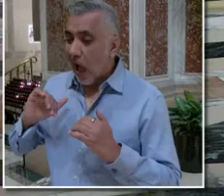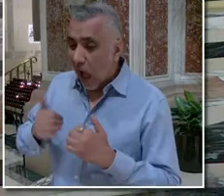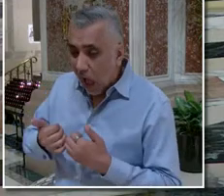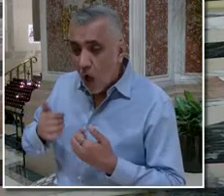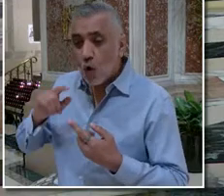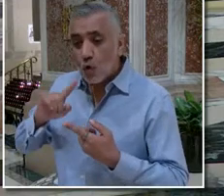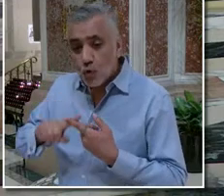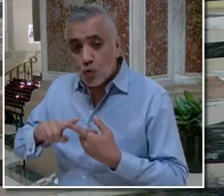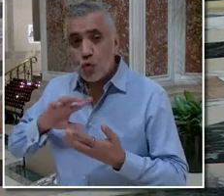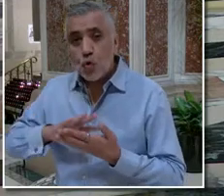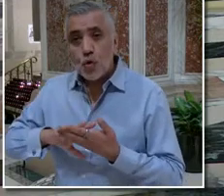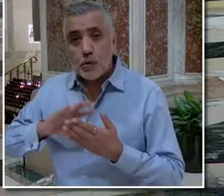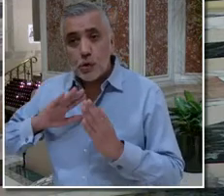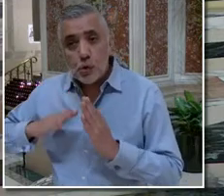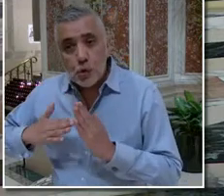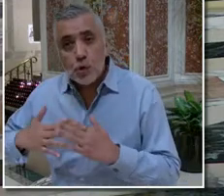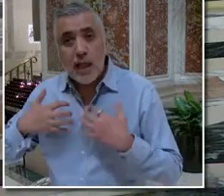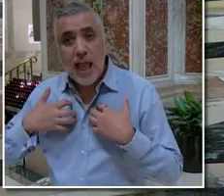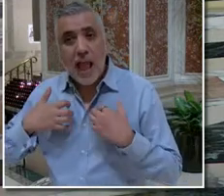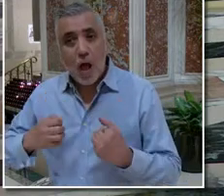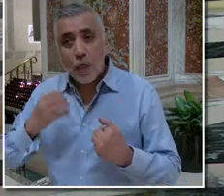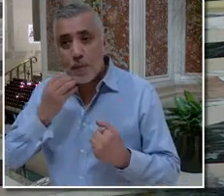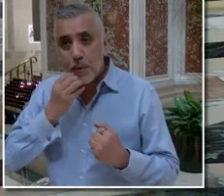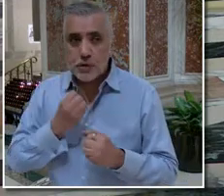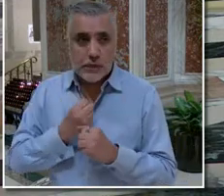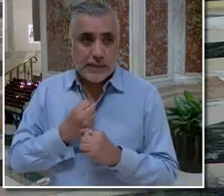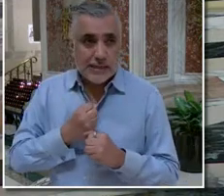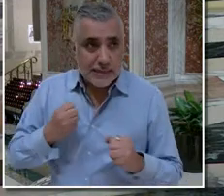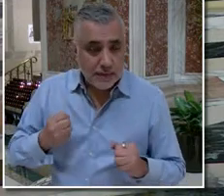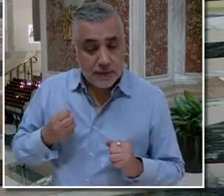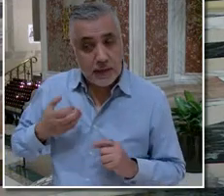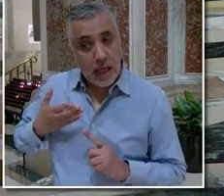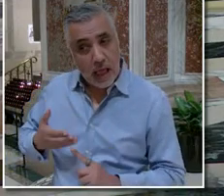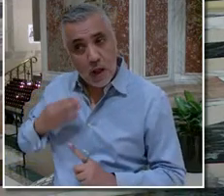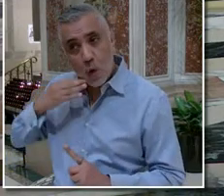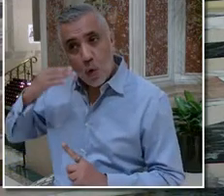to make healthy meals safely at home.